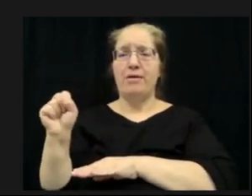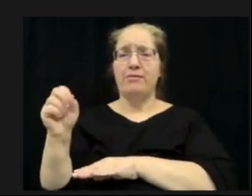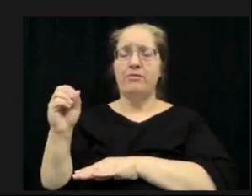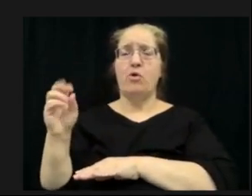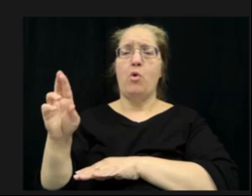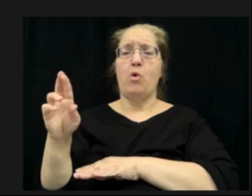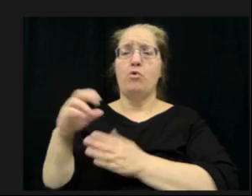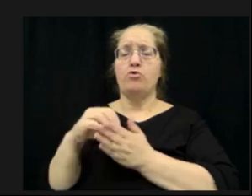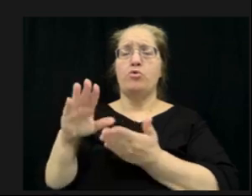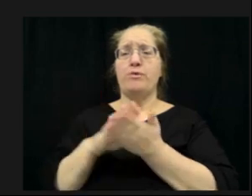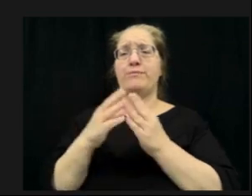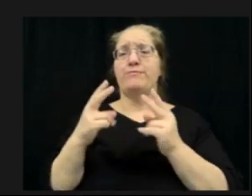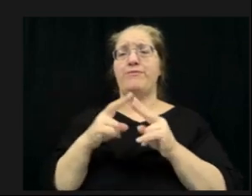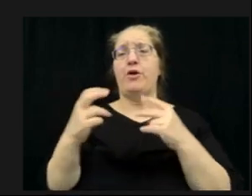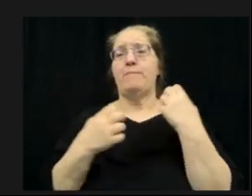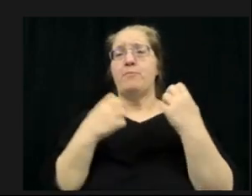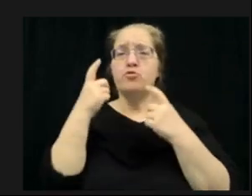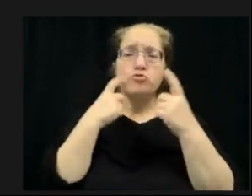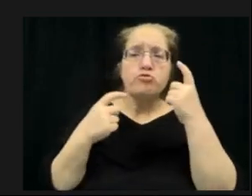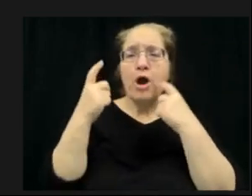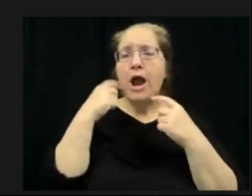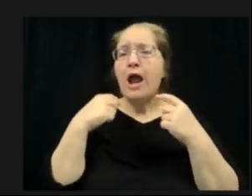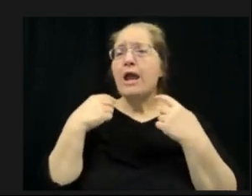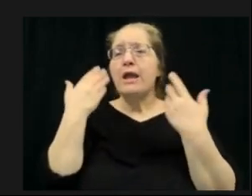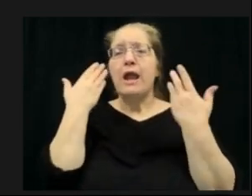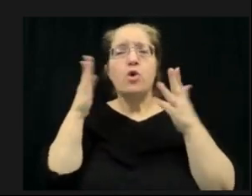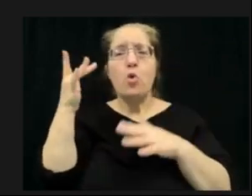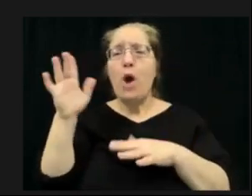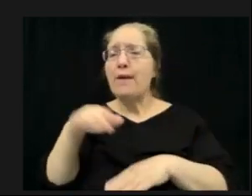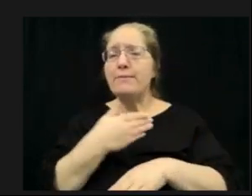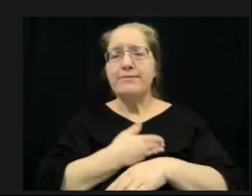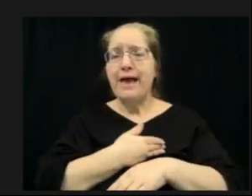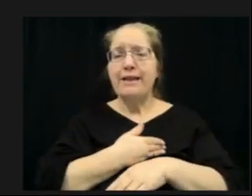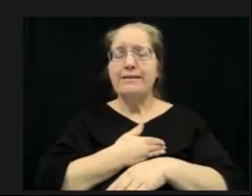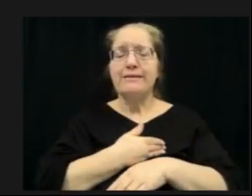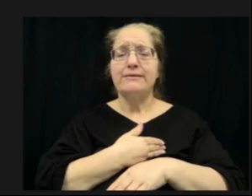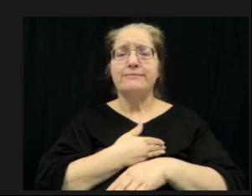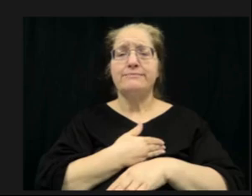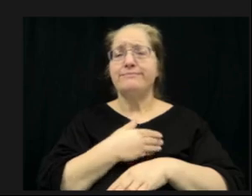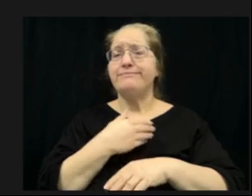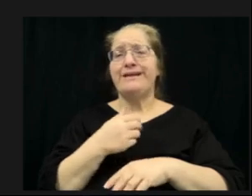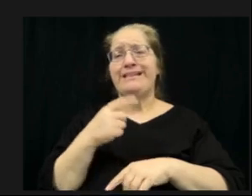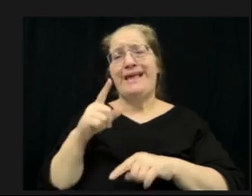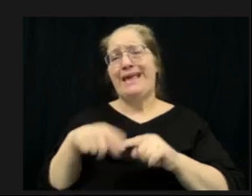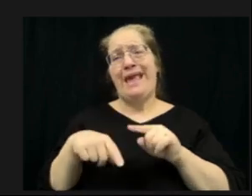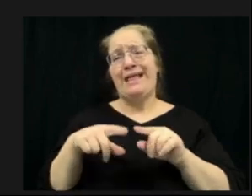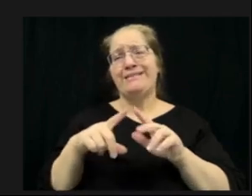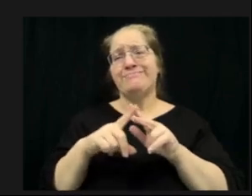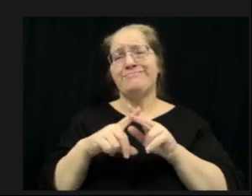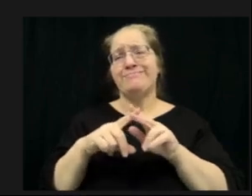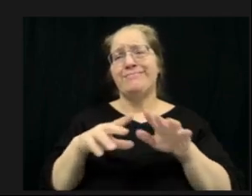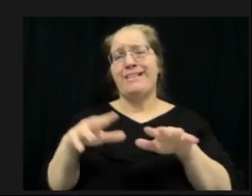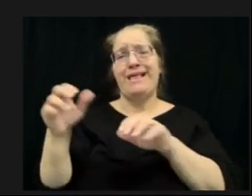becomes extremely emotional, crying, saying they don't know what's upsetting them, and unable to go out the door. Many